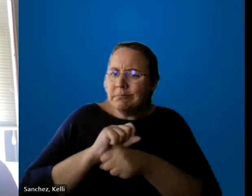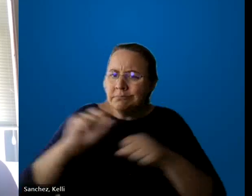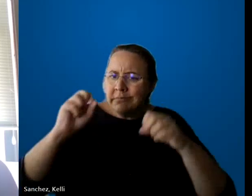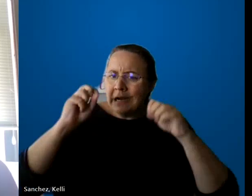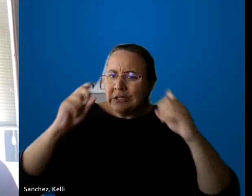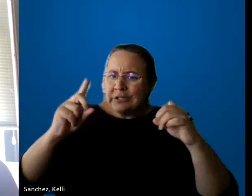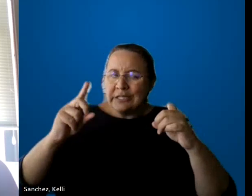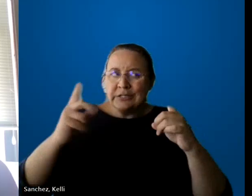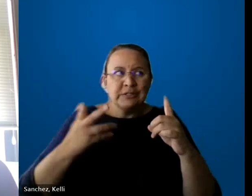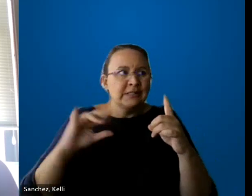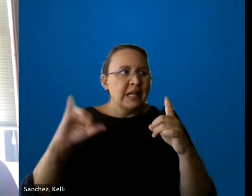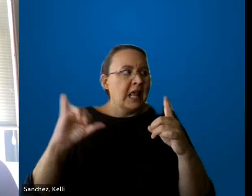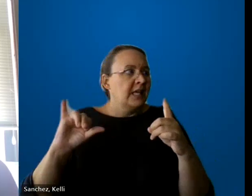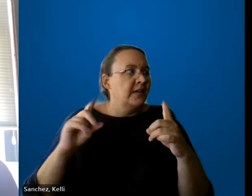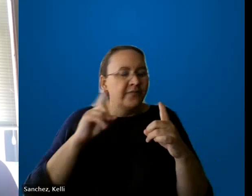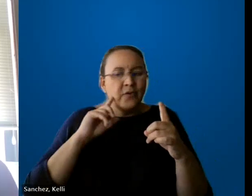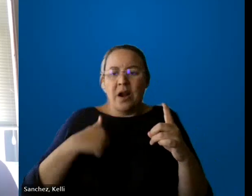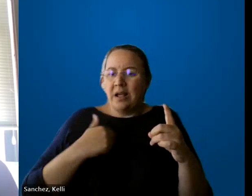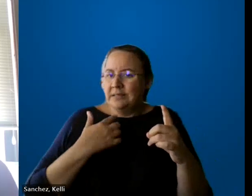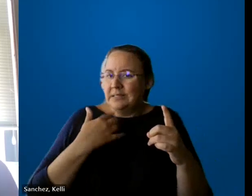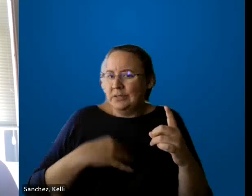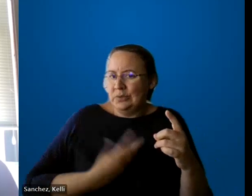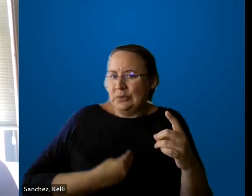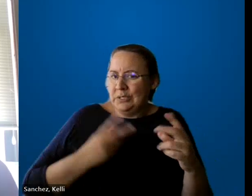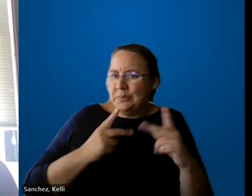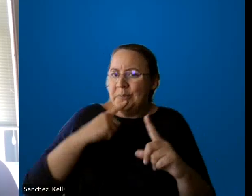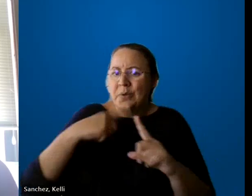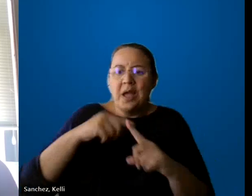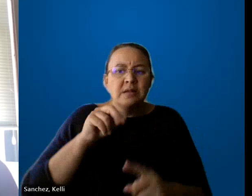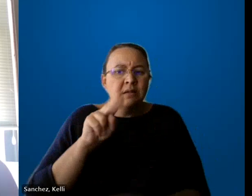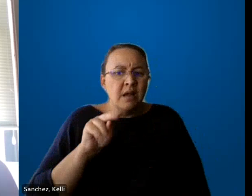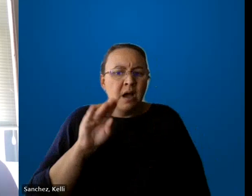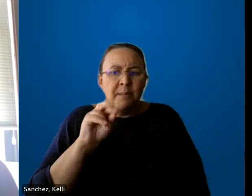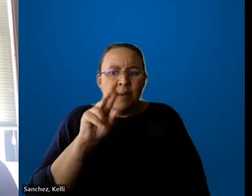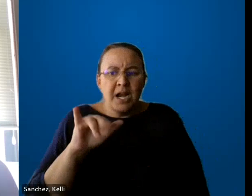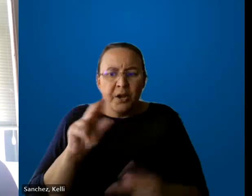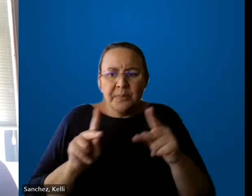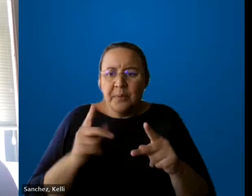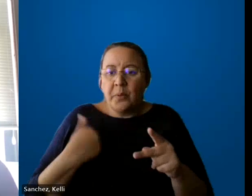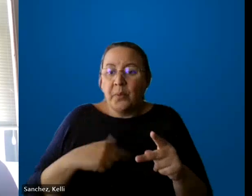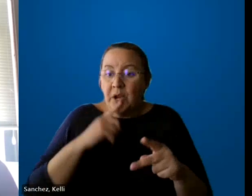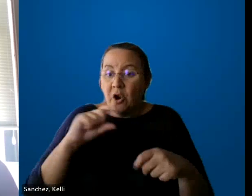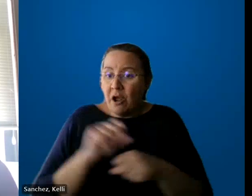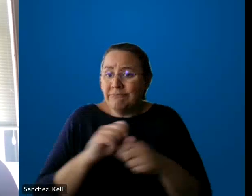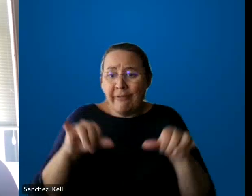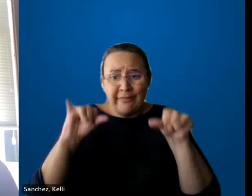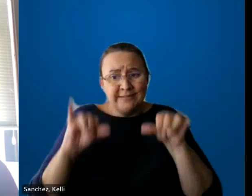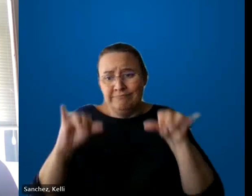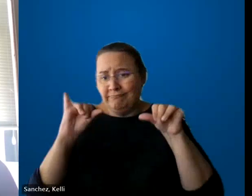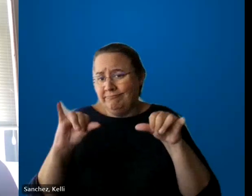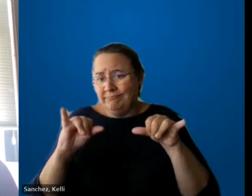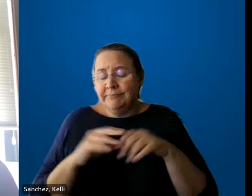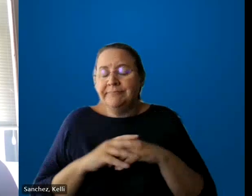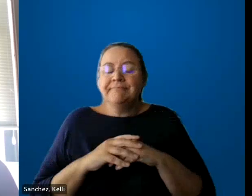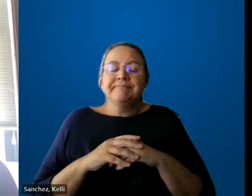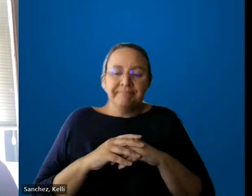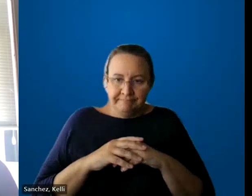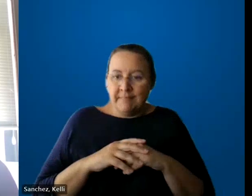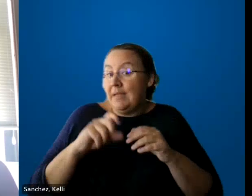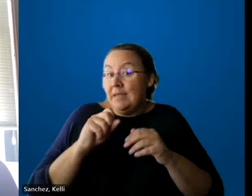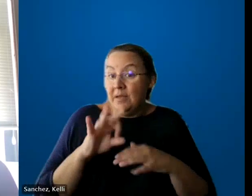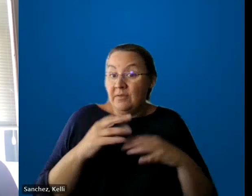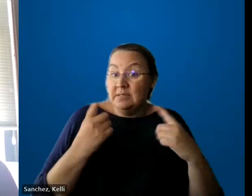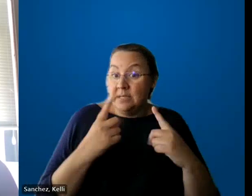because us as trans people and non-binary people, we are all literally the same. Whether